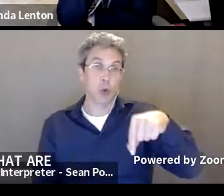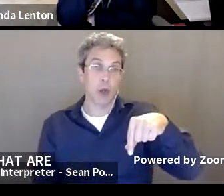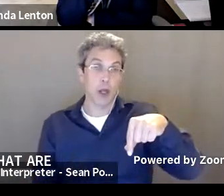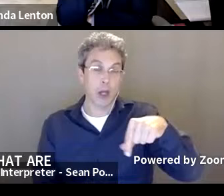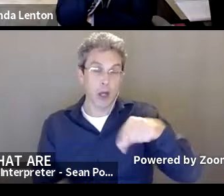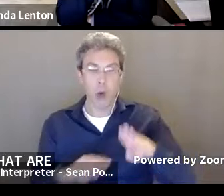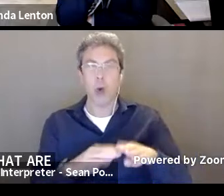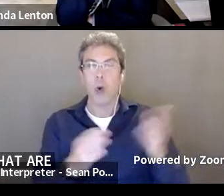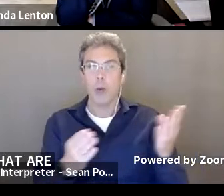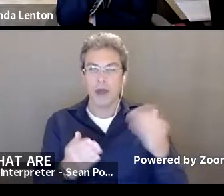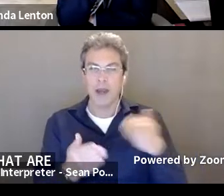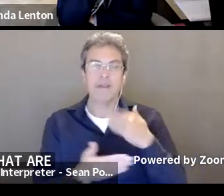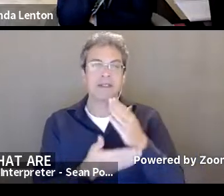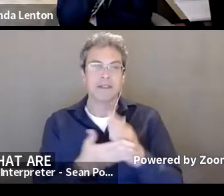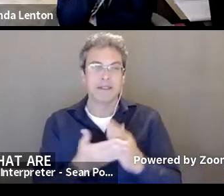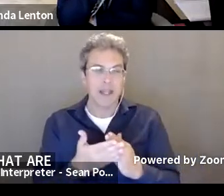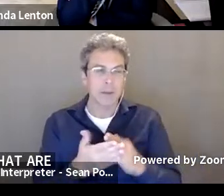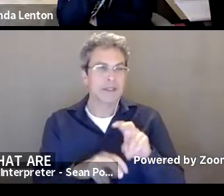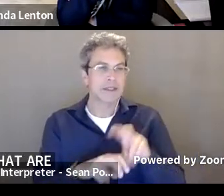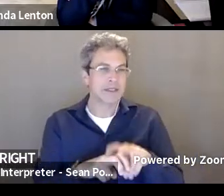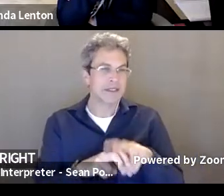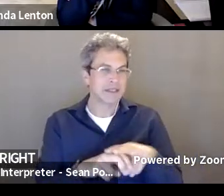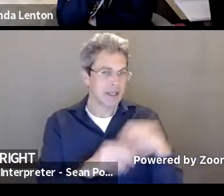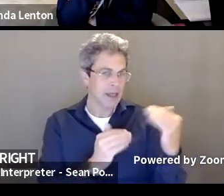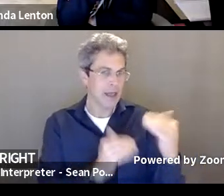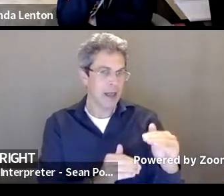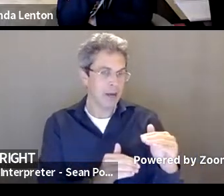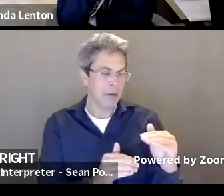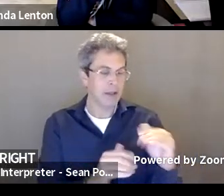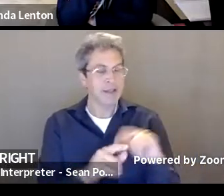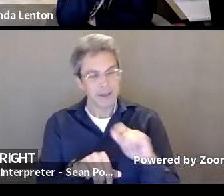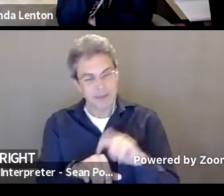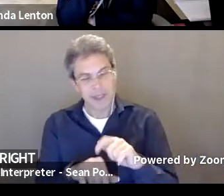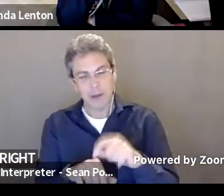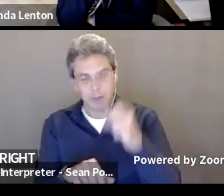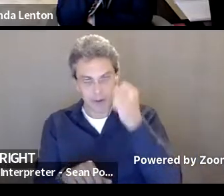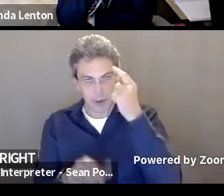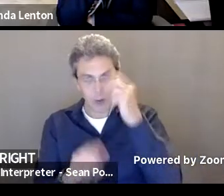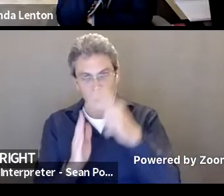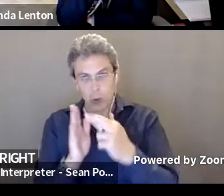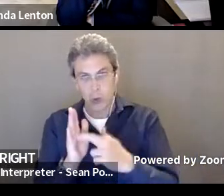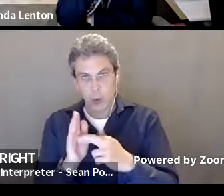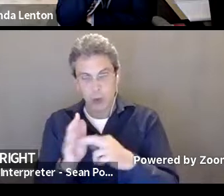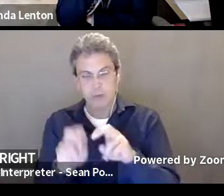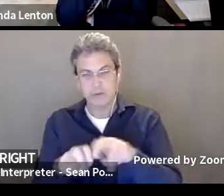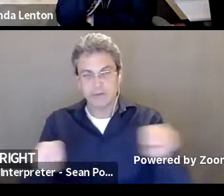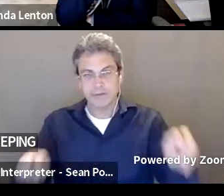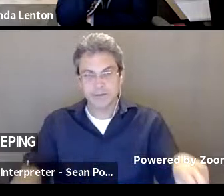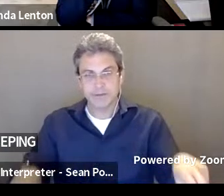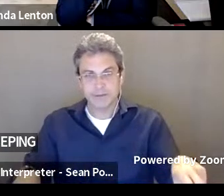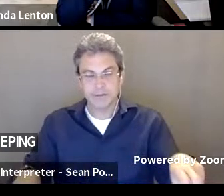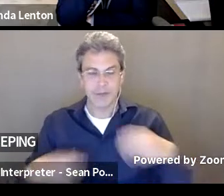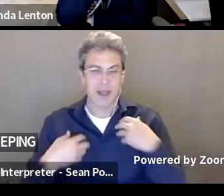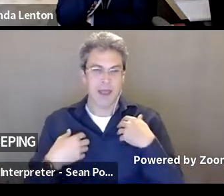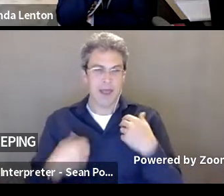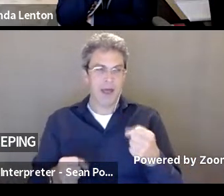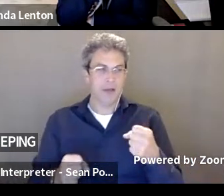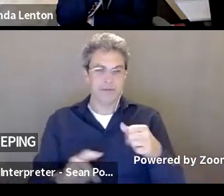limited seating, of course, keeping in mind the need to physically distance and the health and safety of our